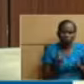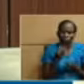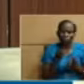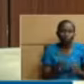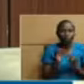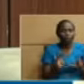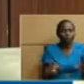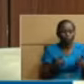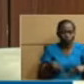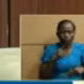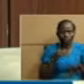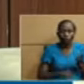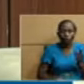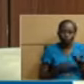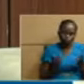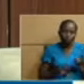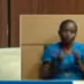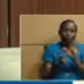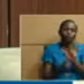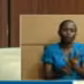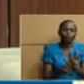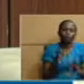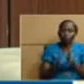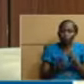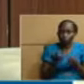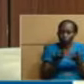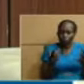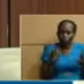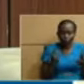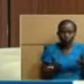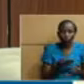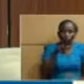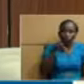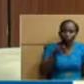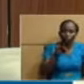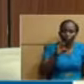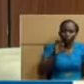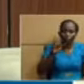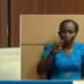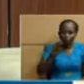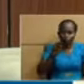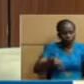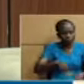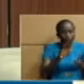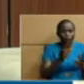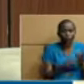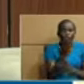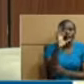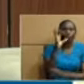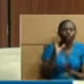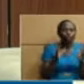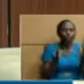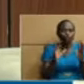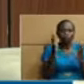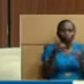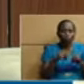saying, I'll give you an example. People who are, so many people went into tree farming, isn't it? They planted trees, but do you know that you cannot